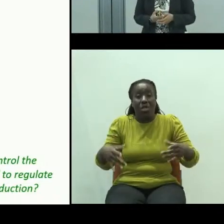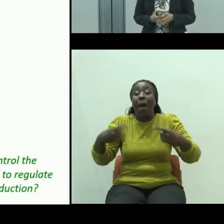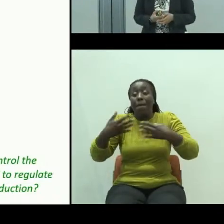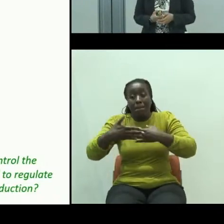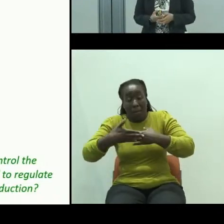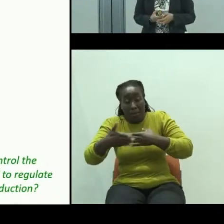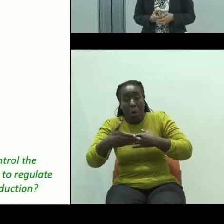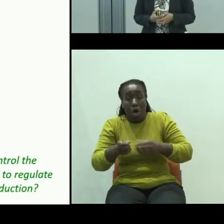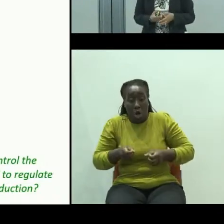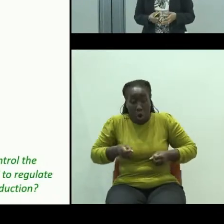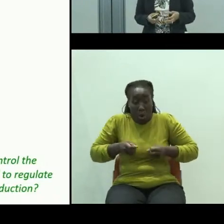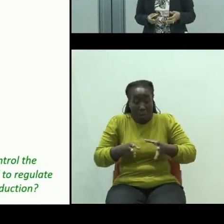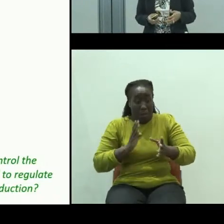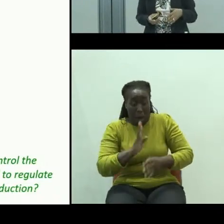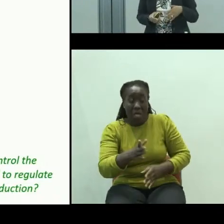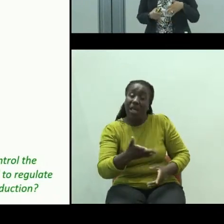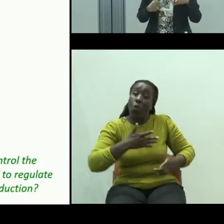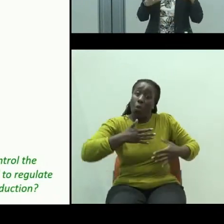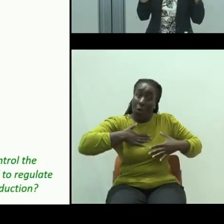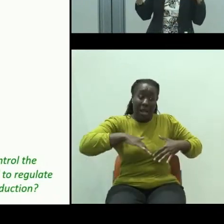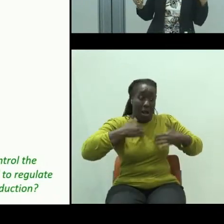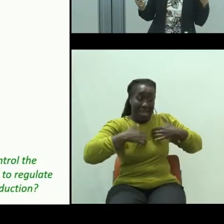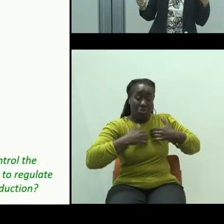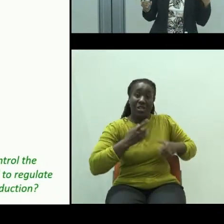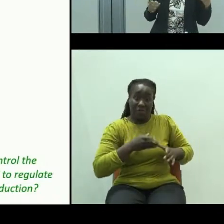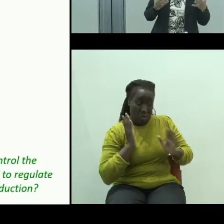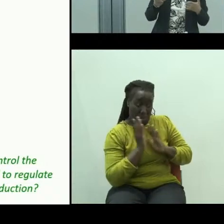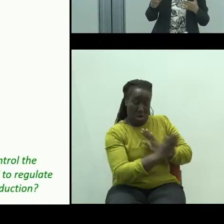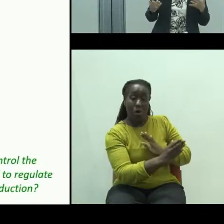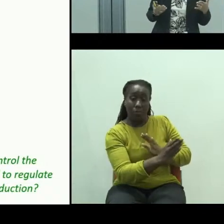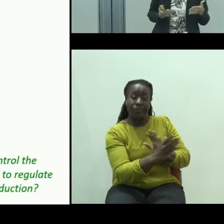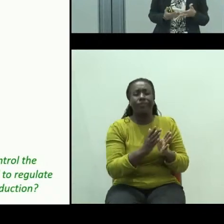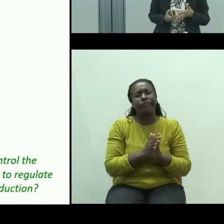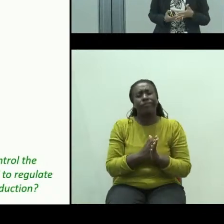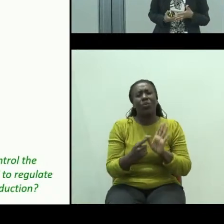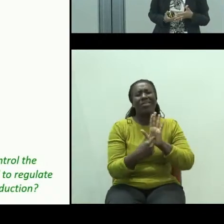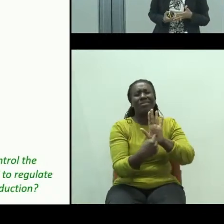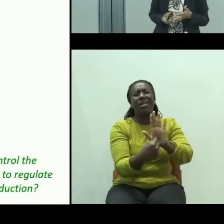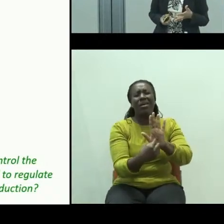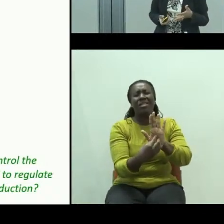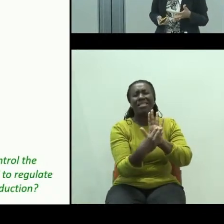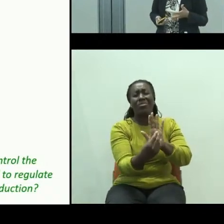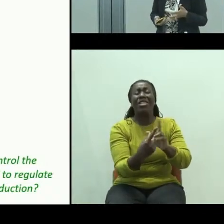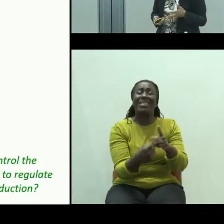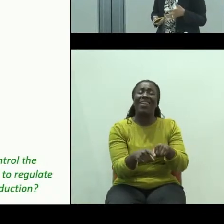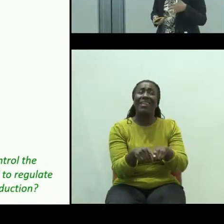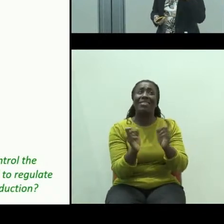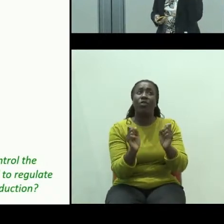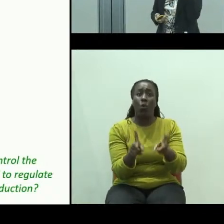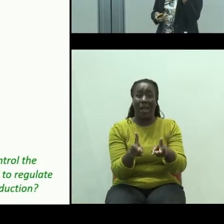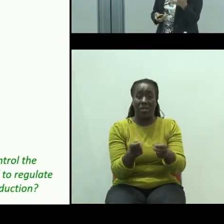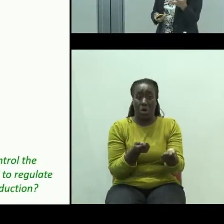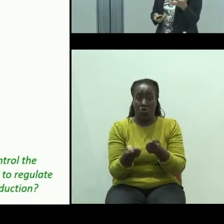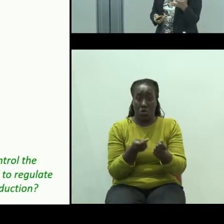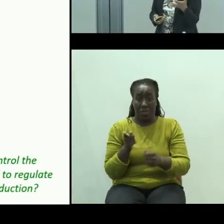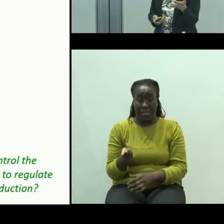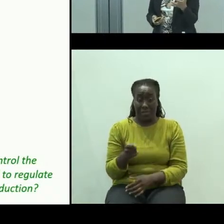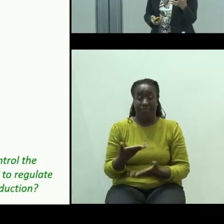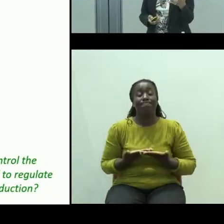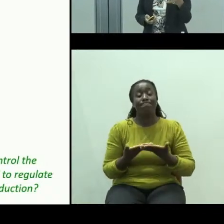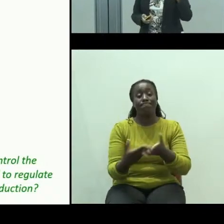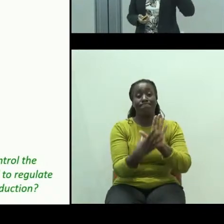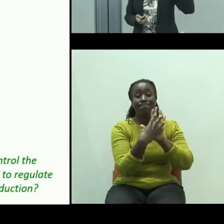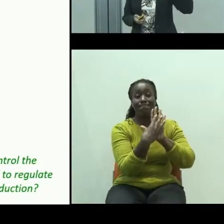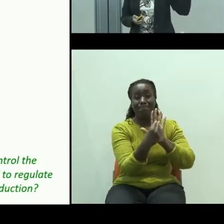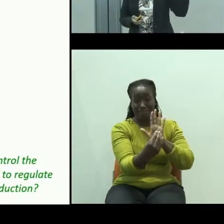the pathway that we're interested in. So we actually demonstrated a couple of different ways of controlling this. I'm going to give you an example